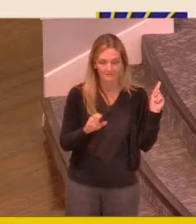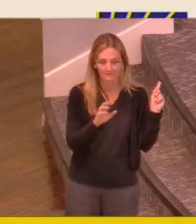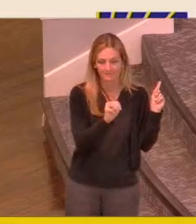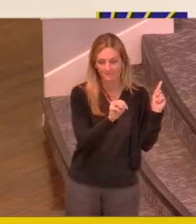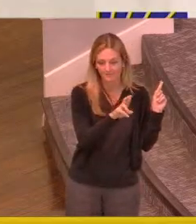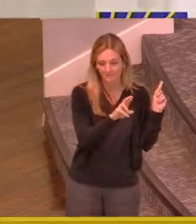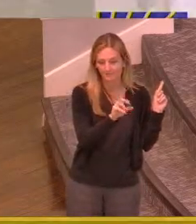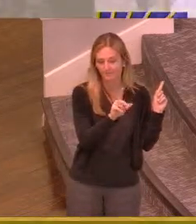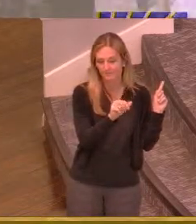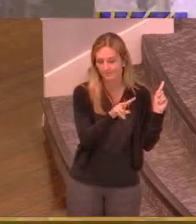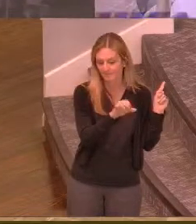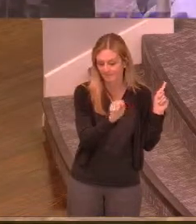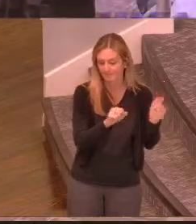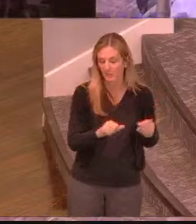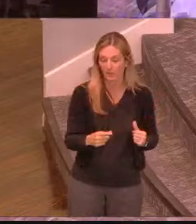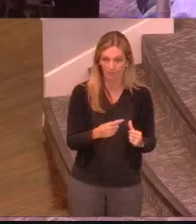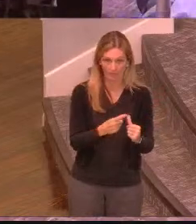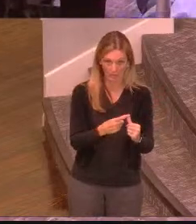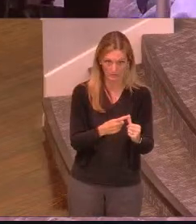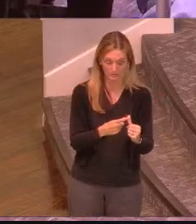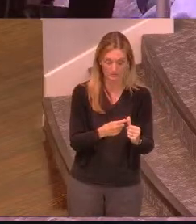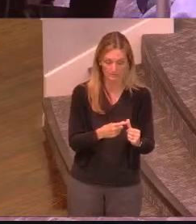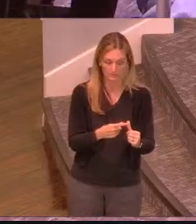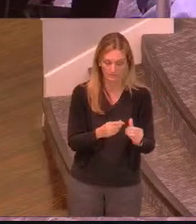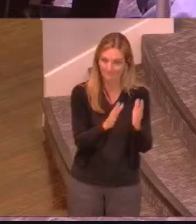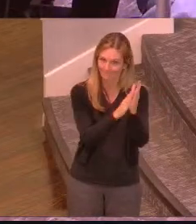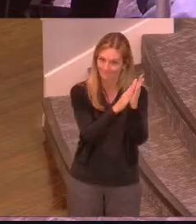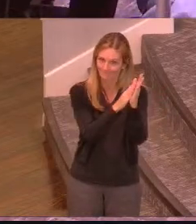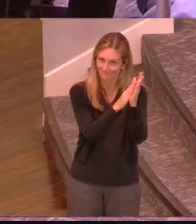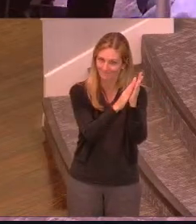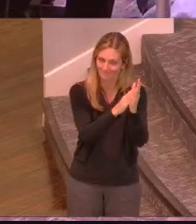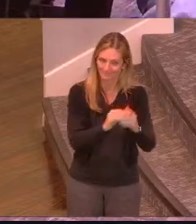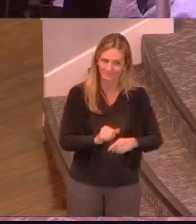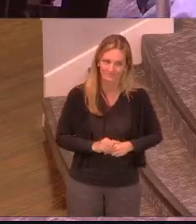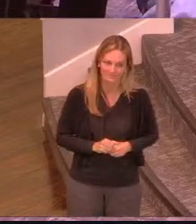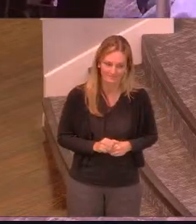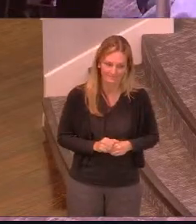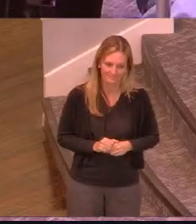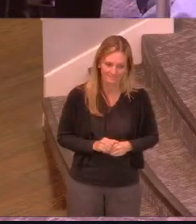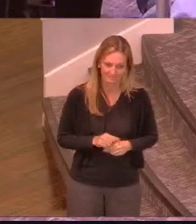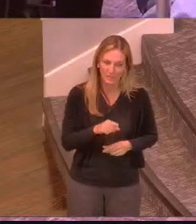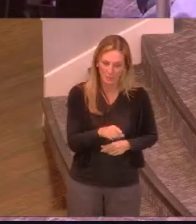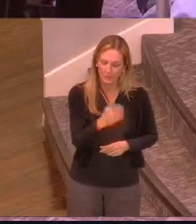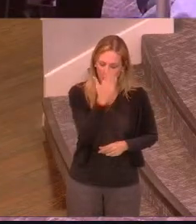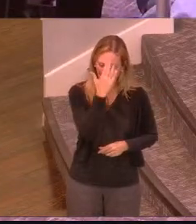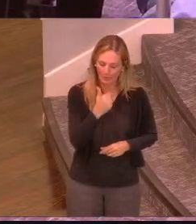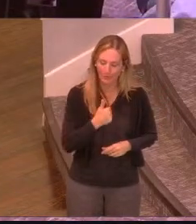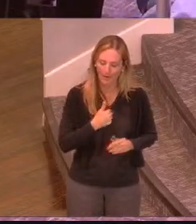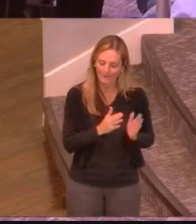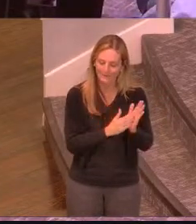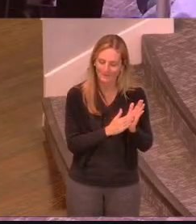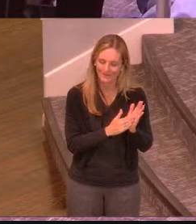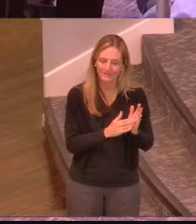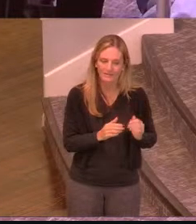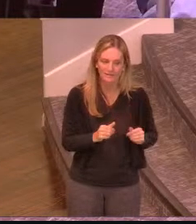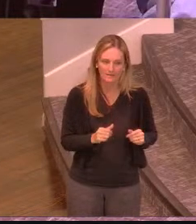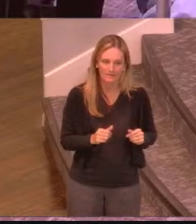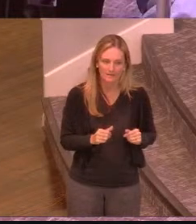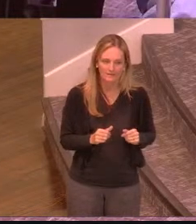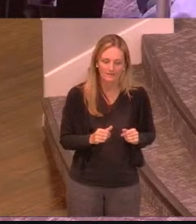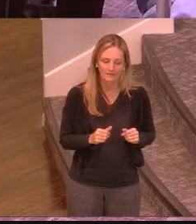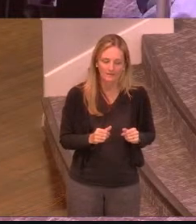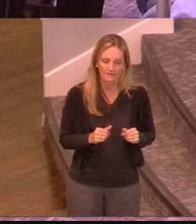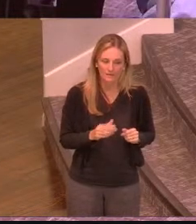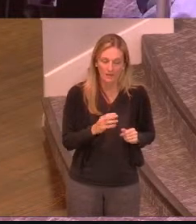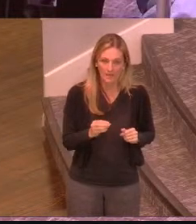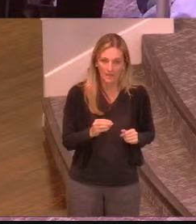First off, let me applaud you, which you knew I would, for setting a floor. And